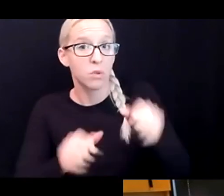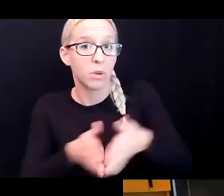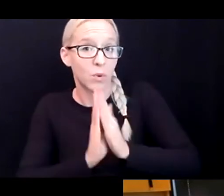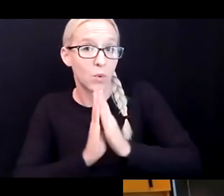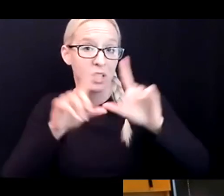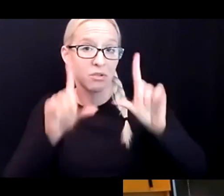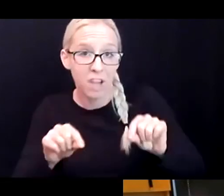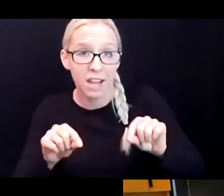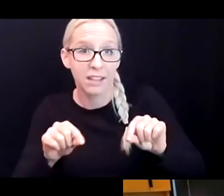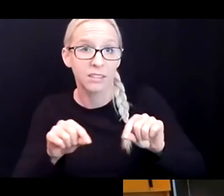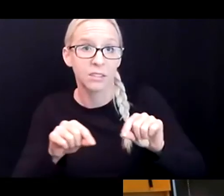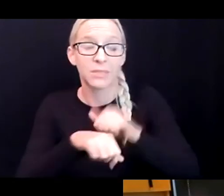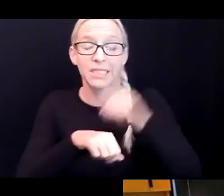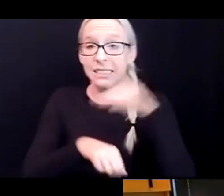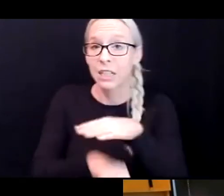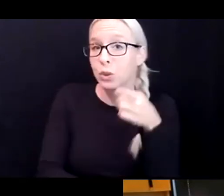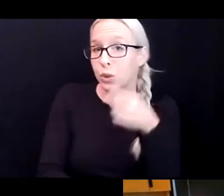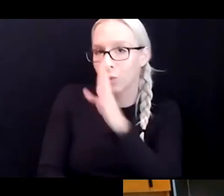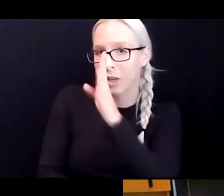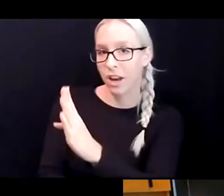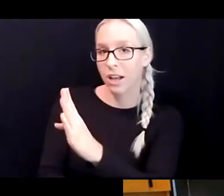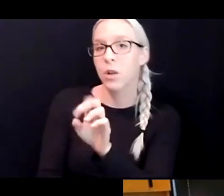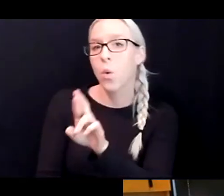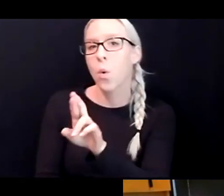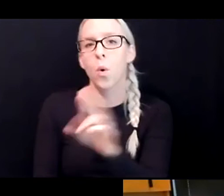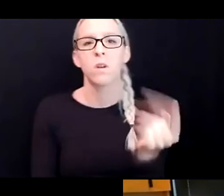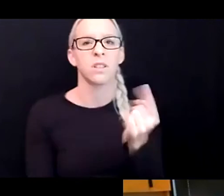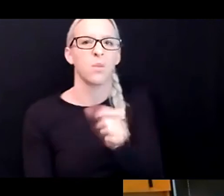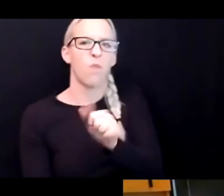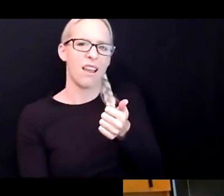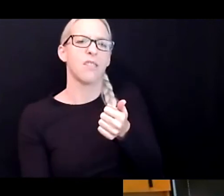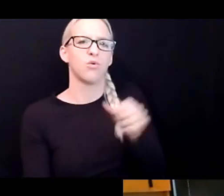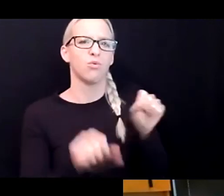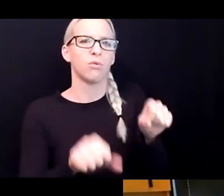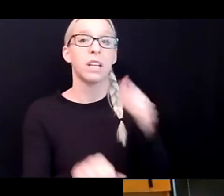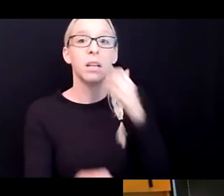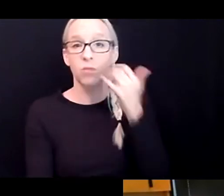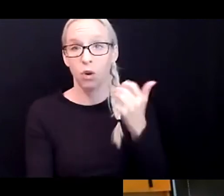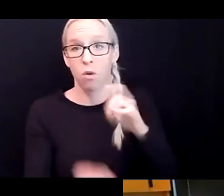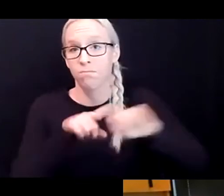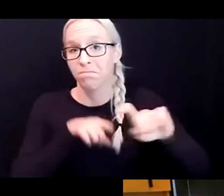party. Those forms are available online, and you can also call customer service to assist with that as well.